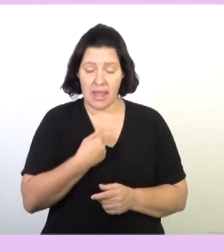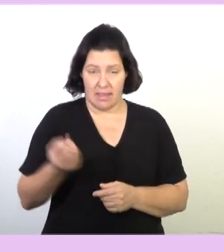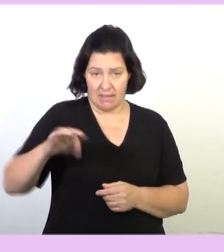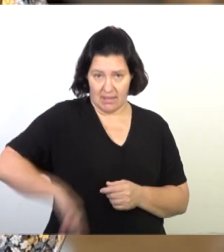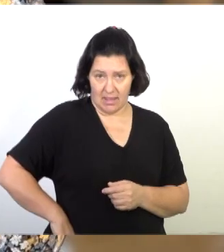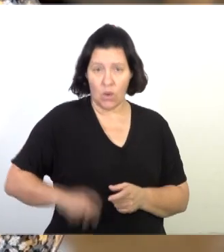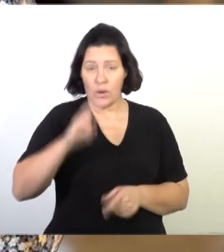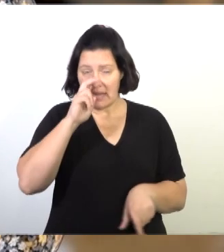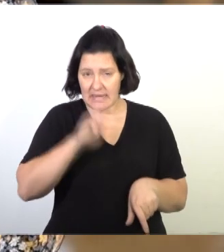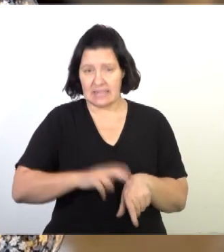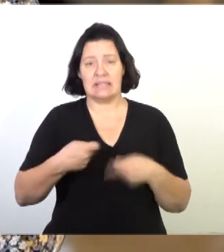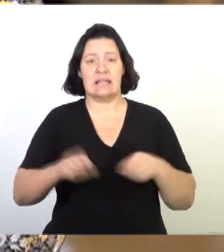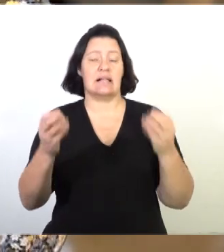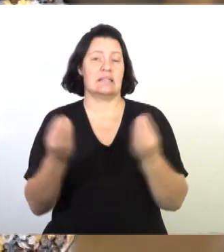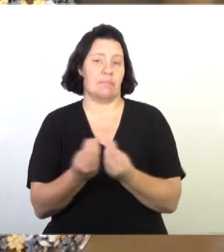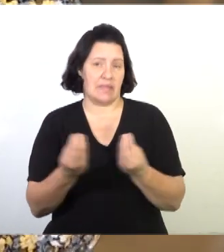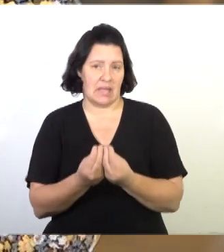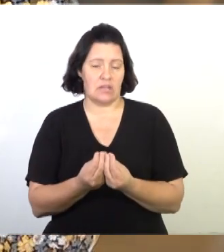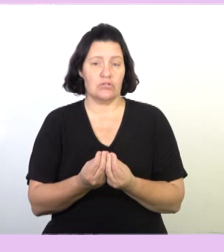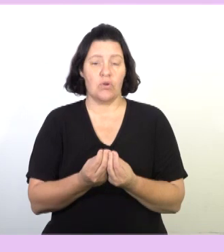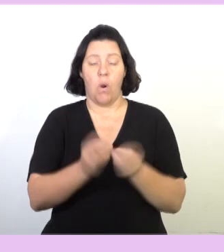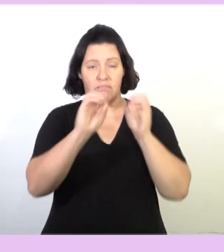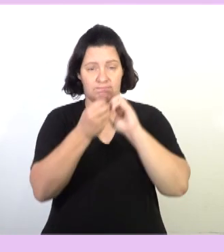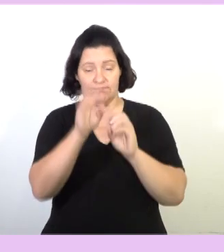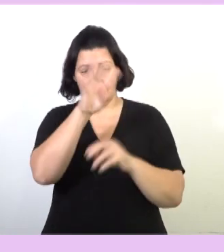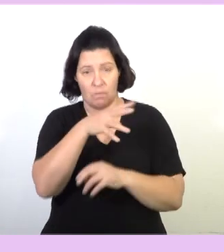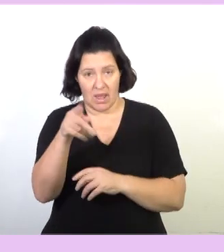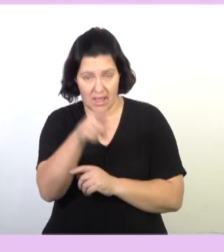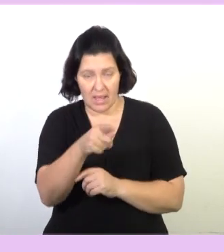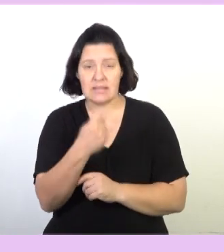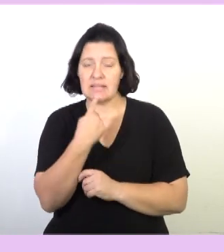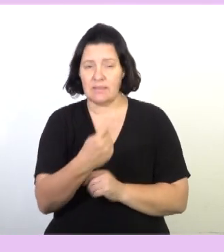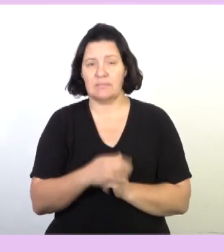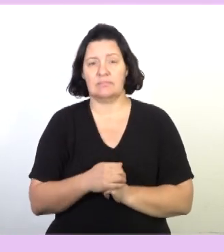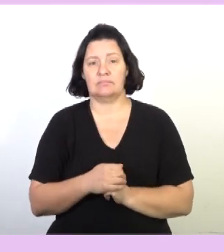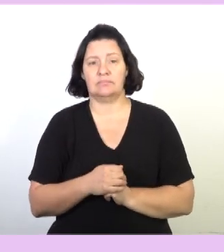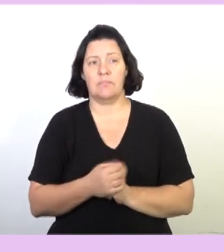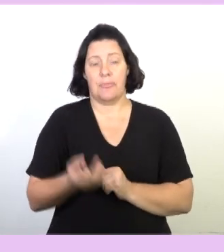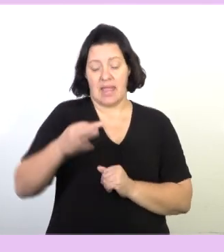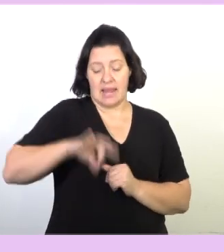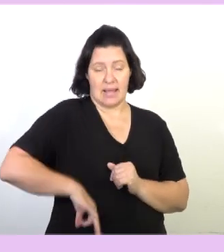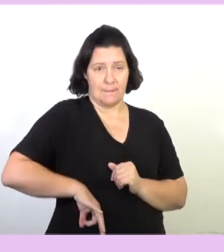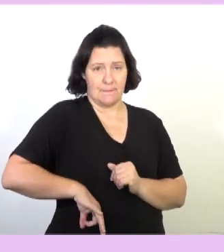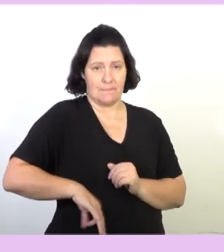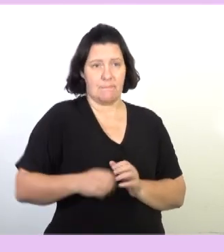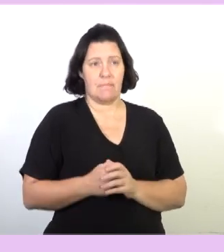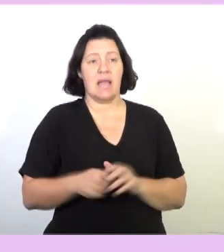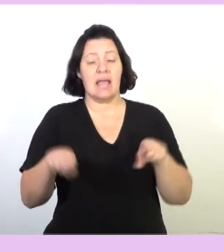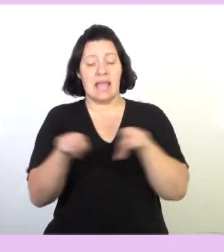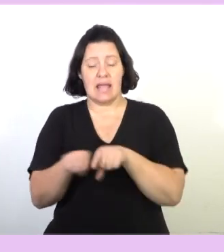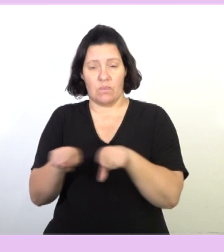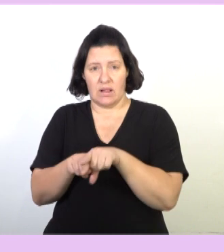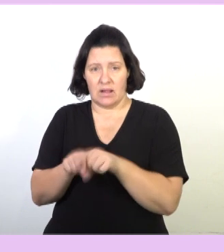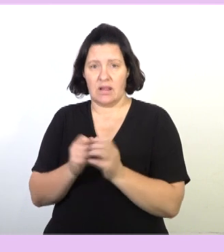an income, I need to sell something. So the formula that we can use, we will then say income